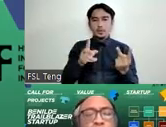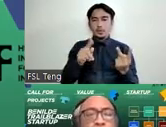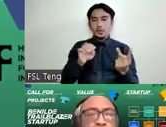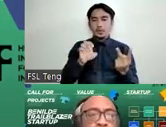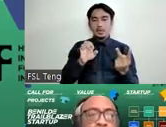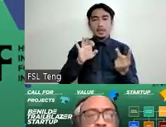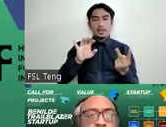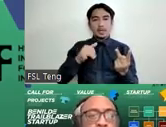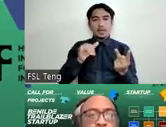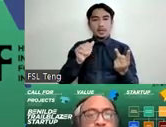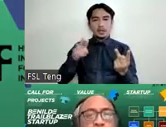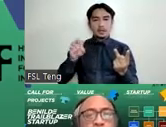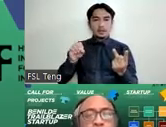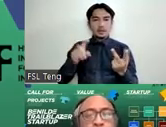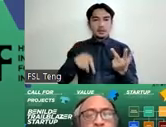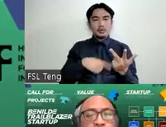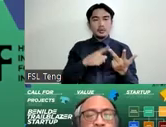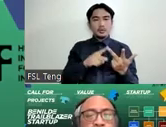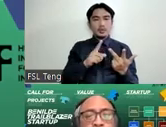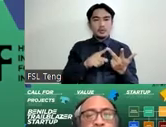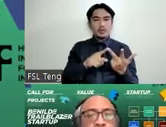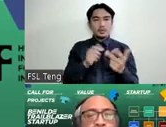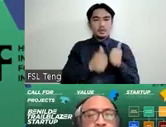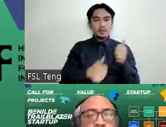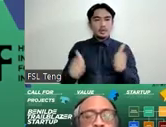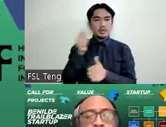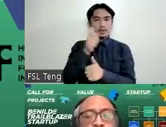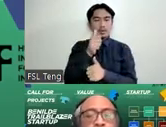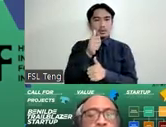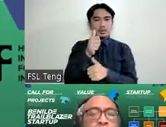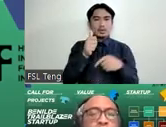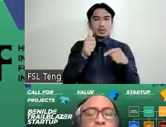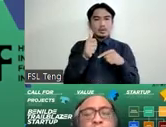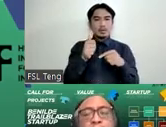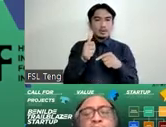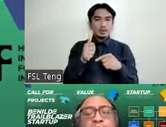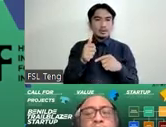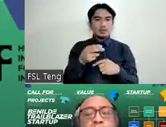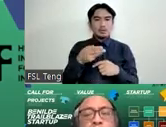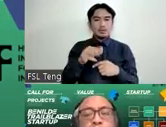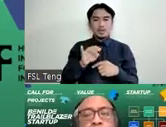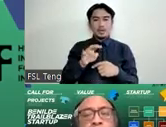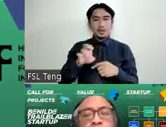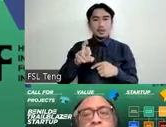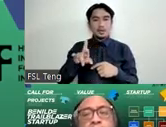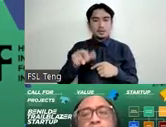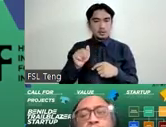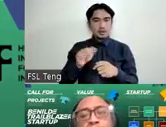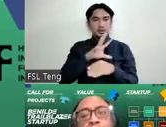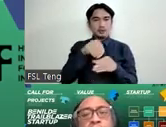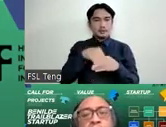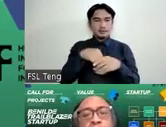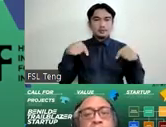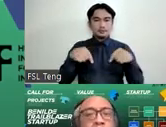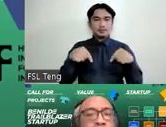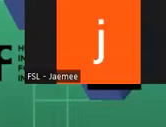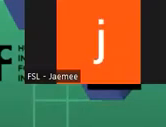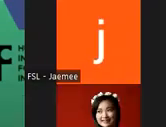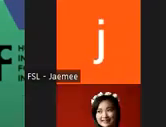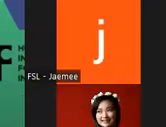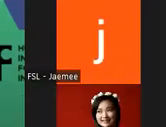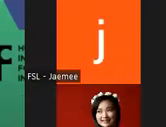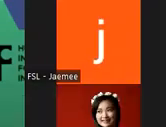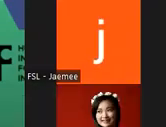our Benilde Partnership Advancement Officer, Ms. Patricia Gomanera, who's also in this webinar today, our